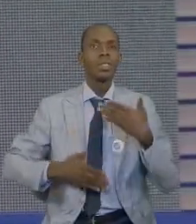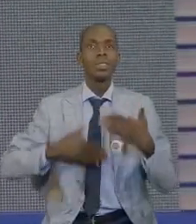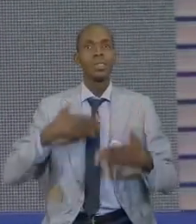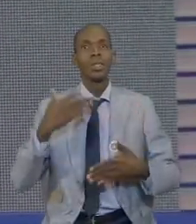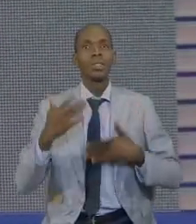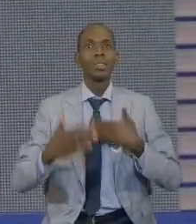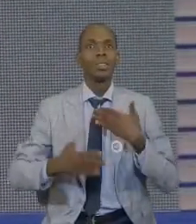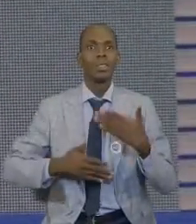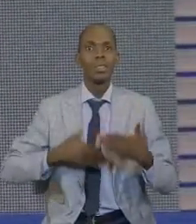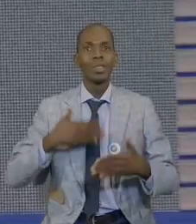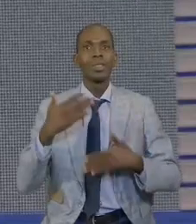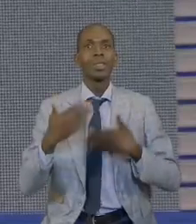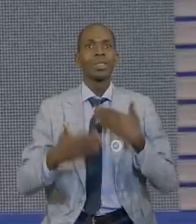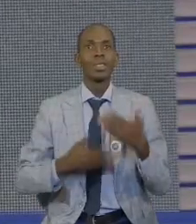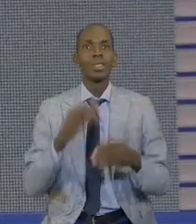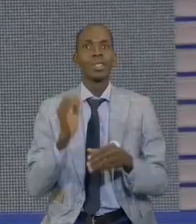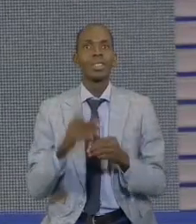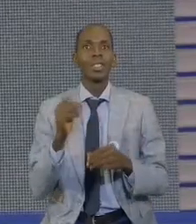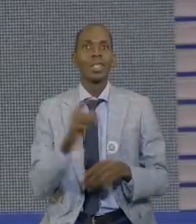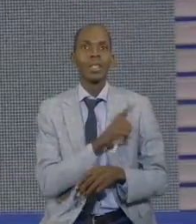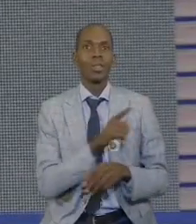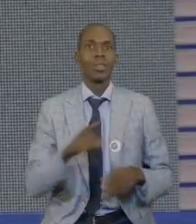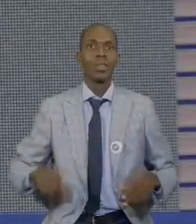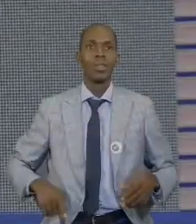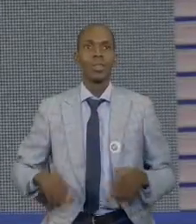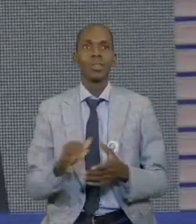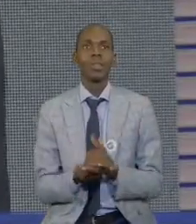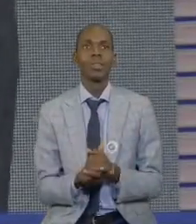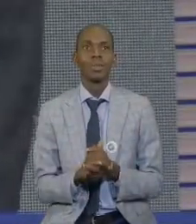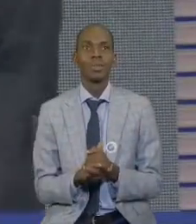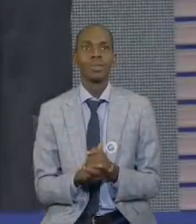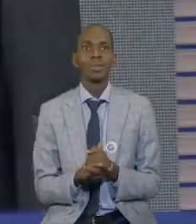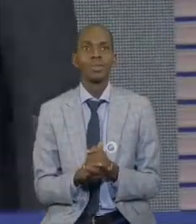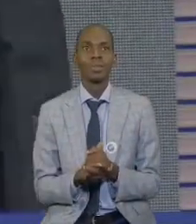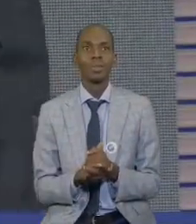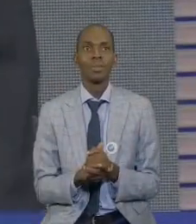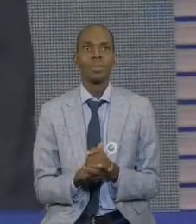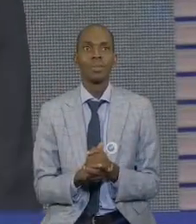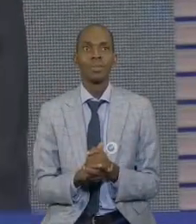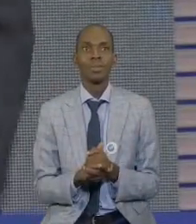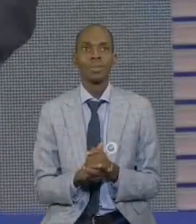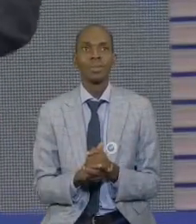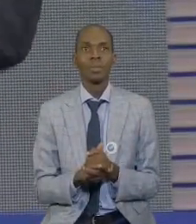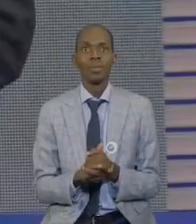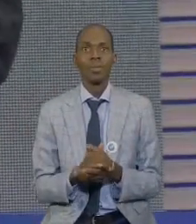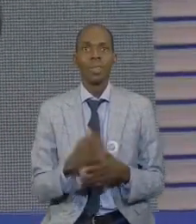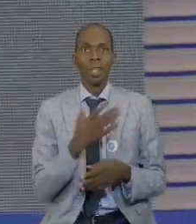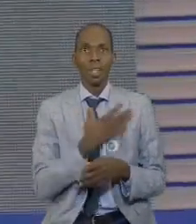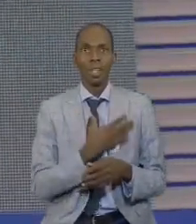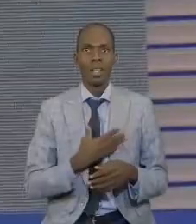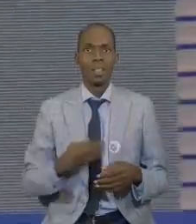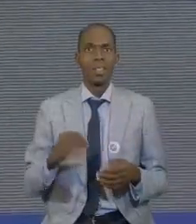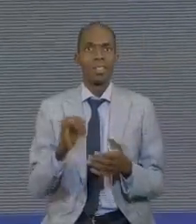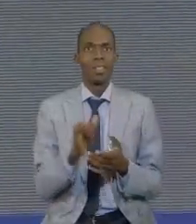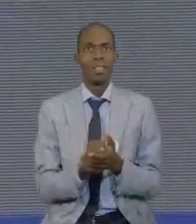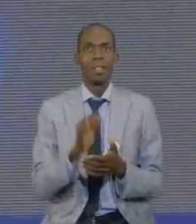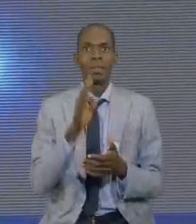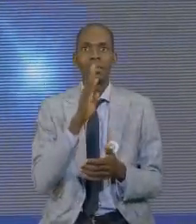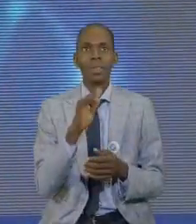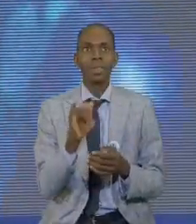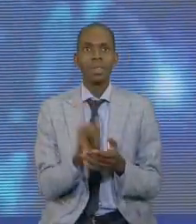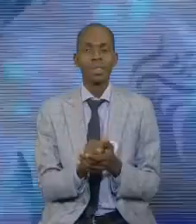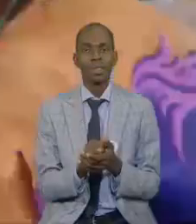rejoice in the Lord as a glory in the Holy One